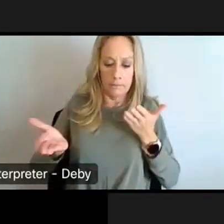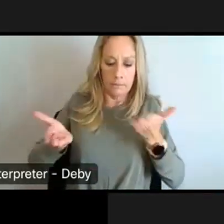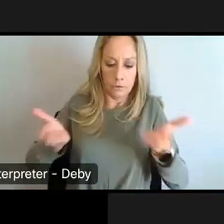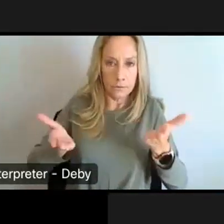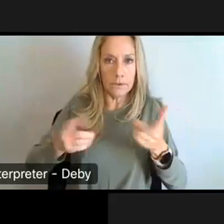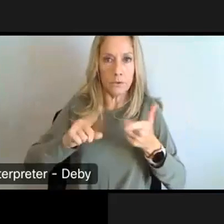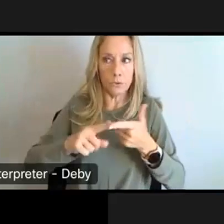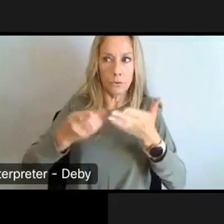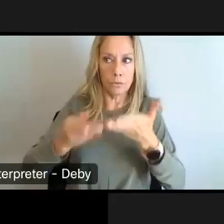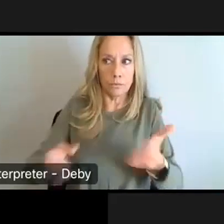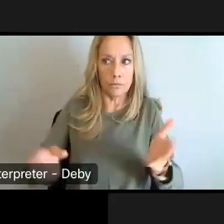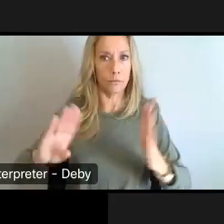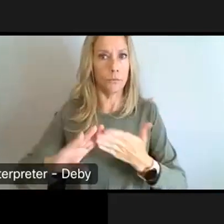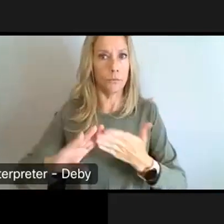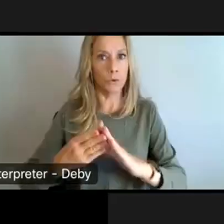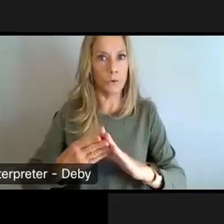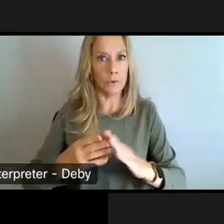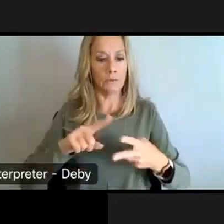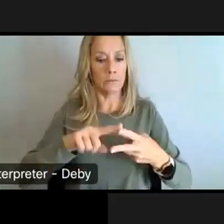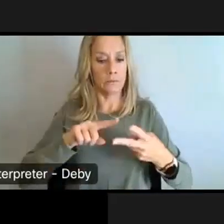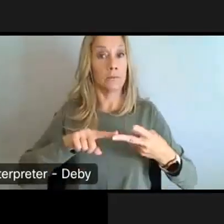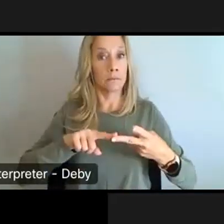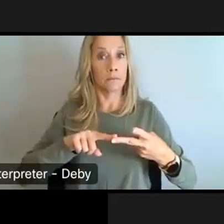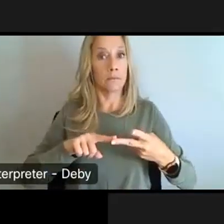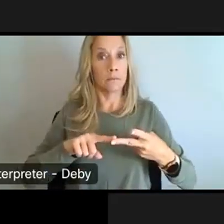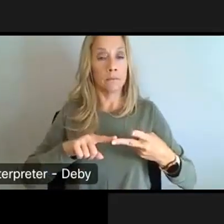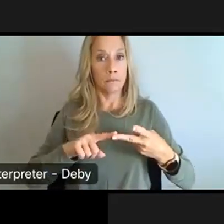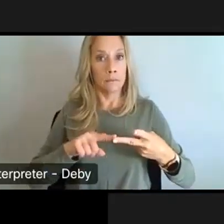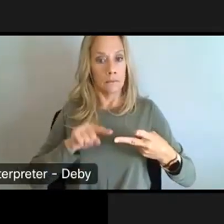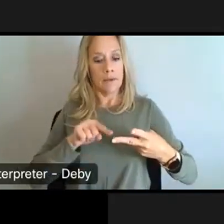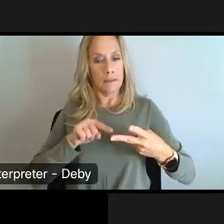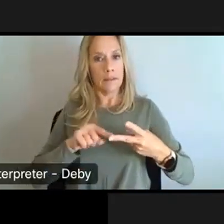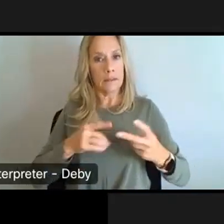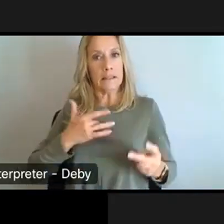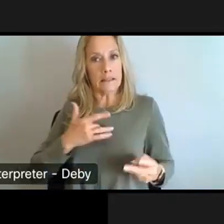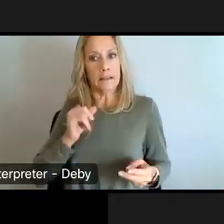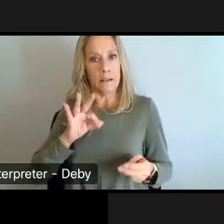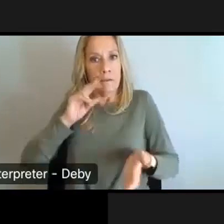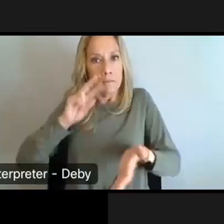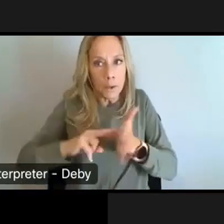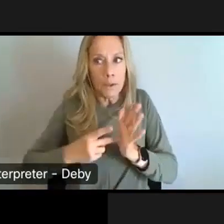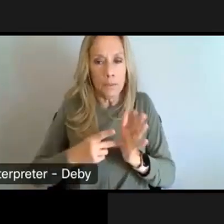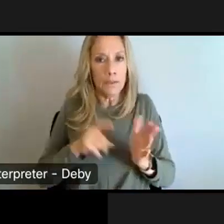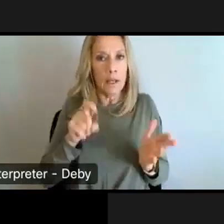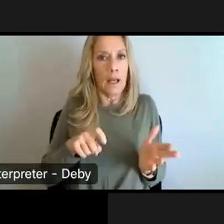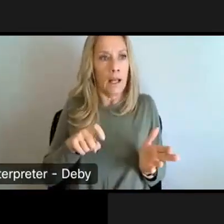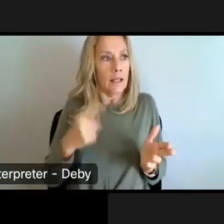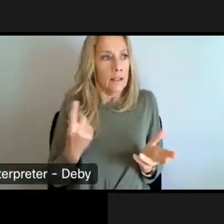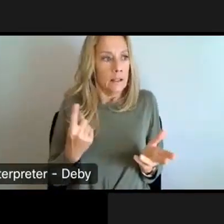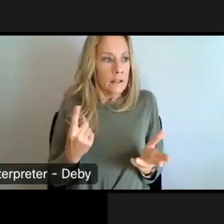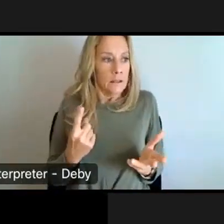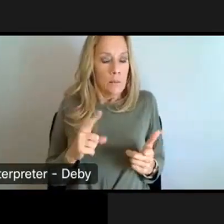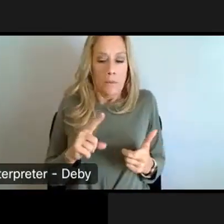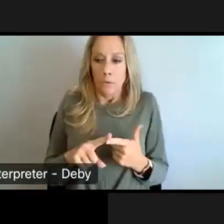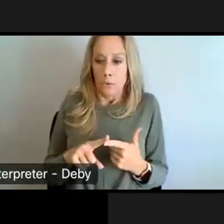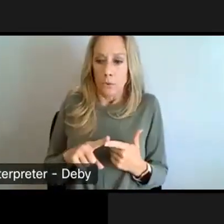And um, besides needing that sense of purpose and needing something to kind of latch onto,